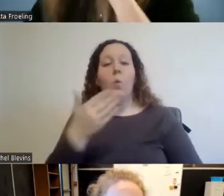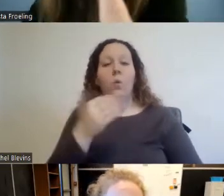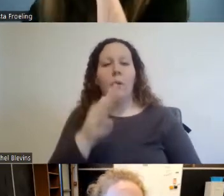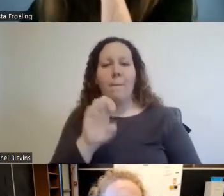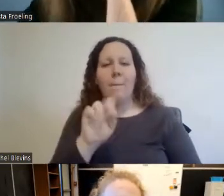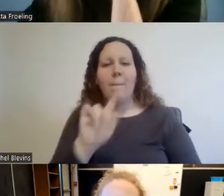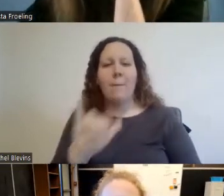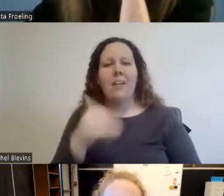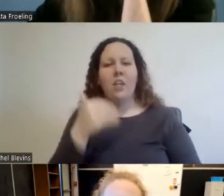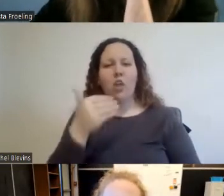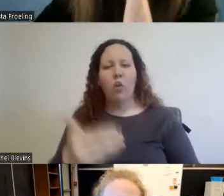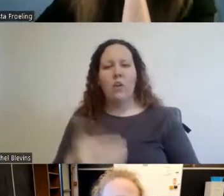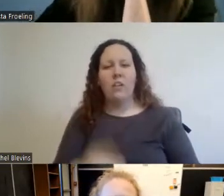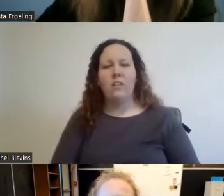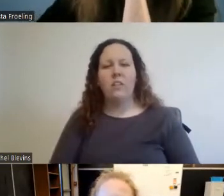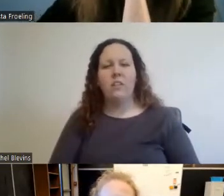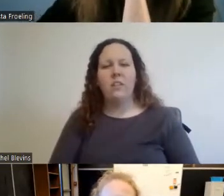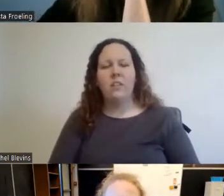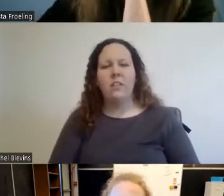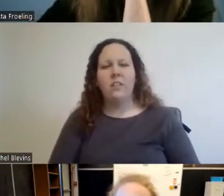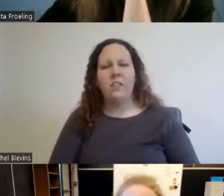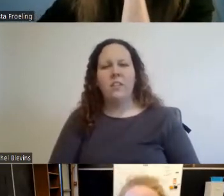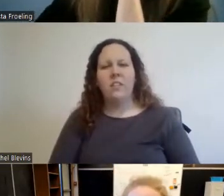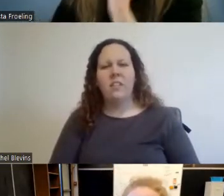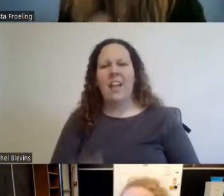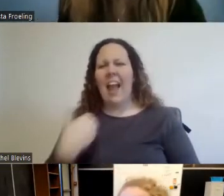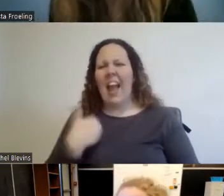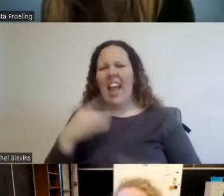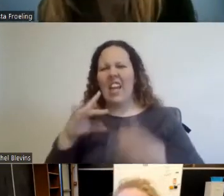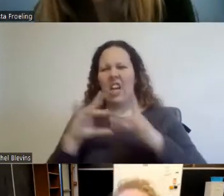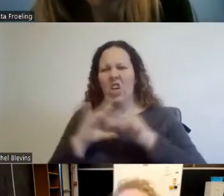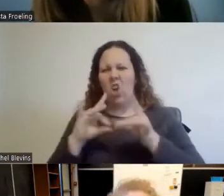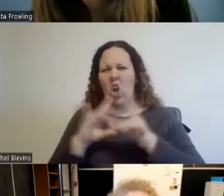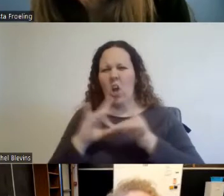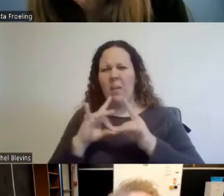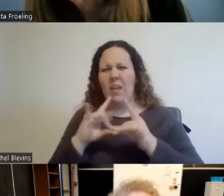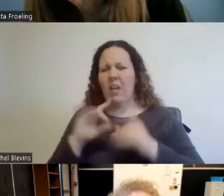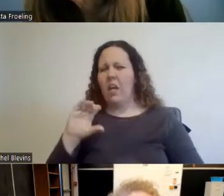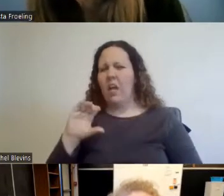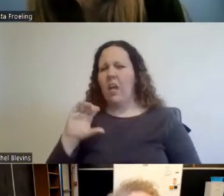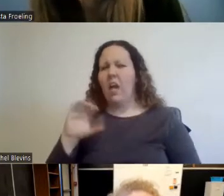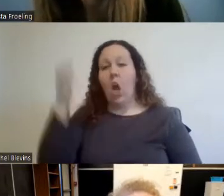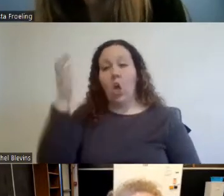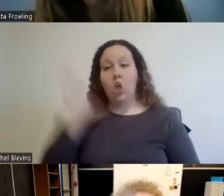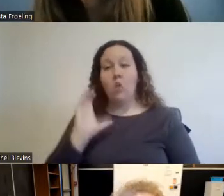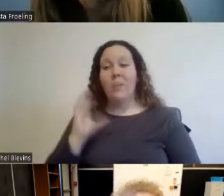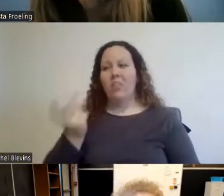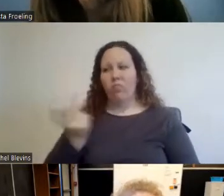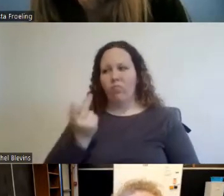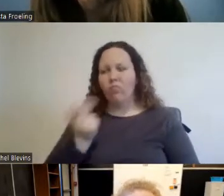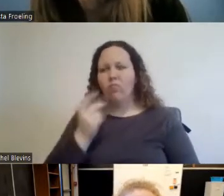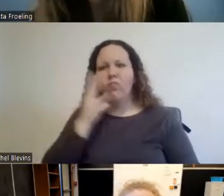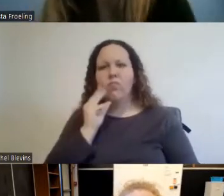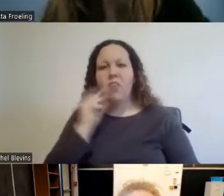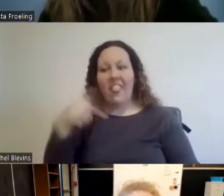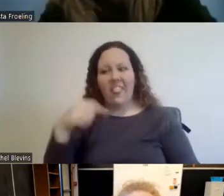sorry. I just had a comment. Chris and I have experienced this just this